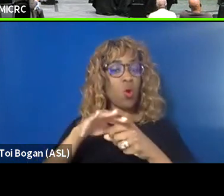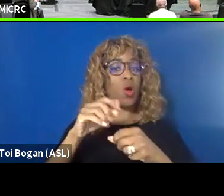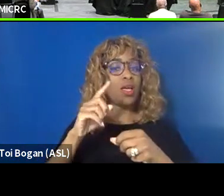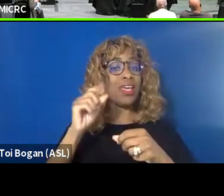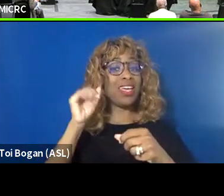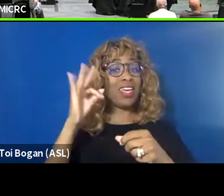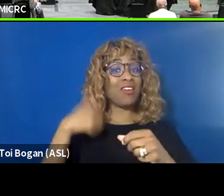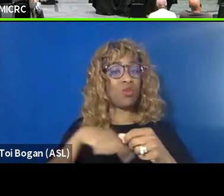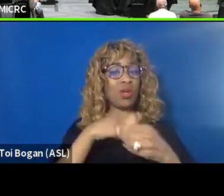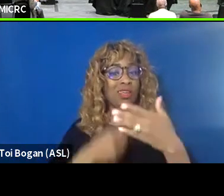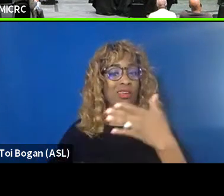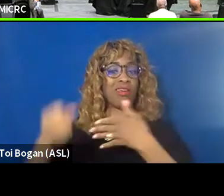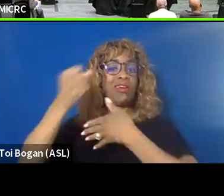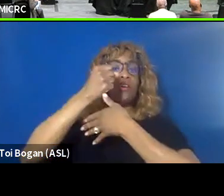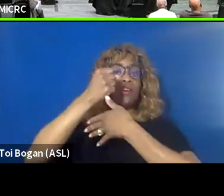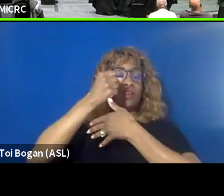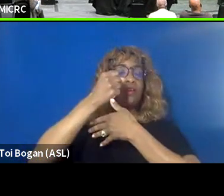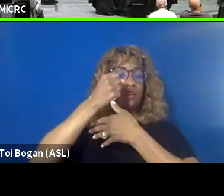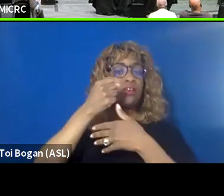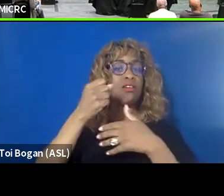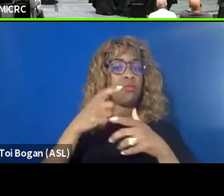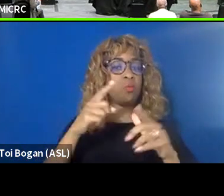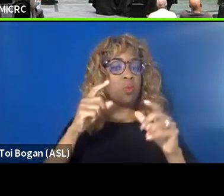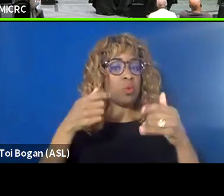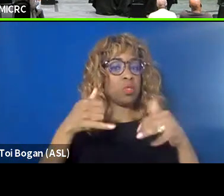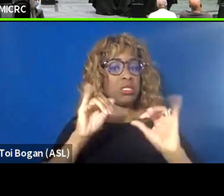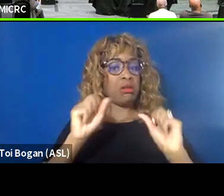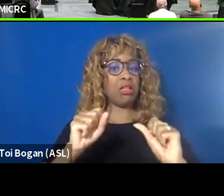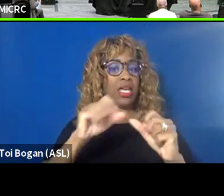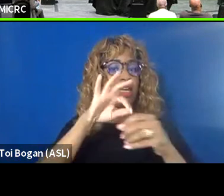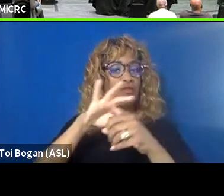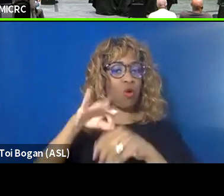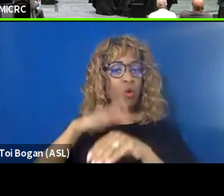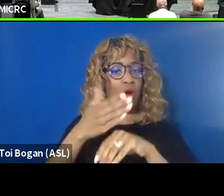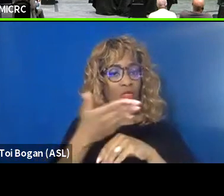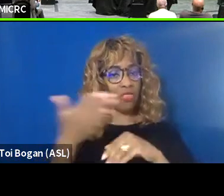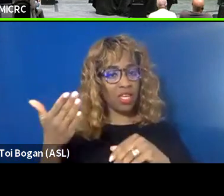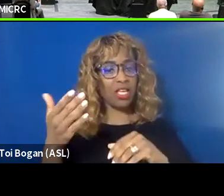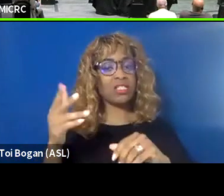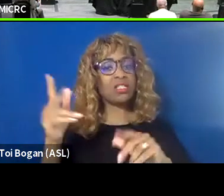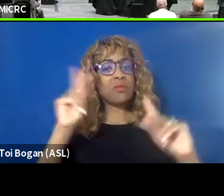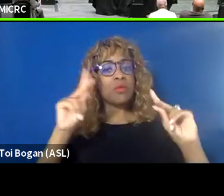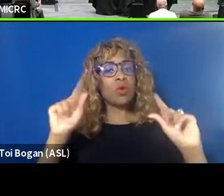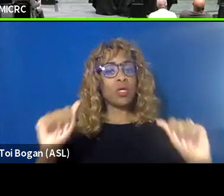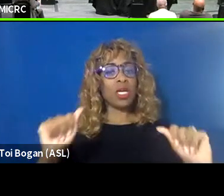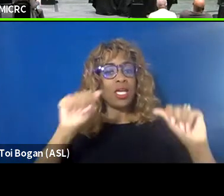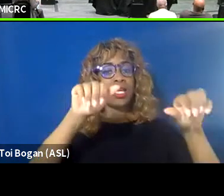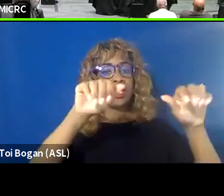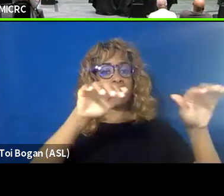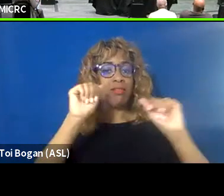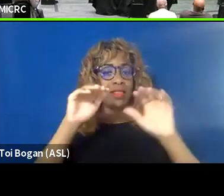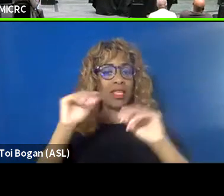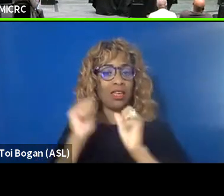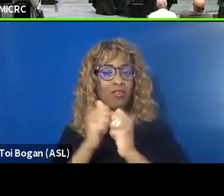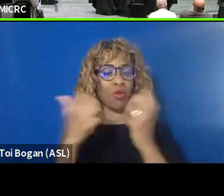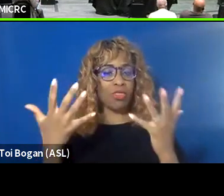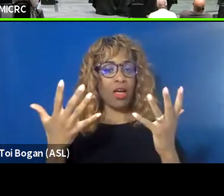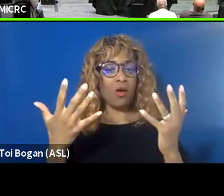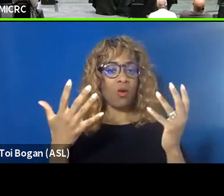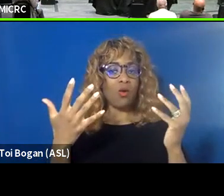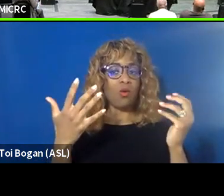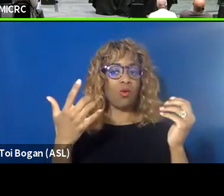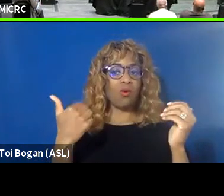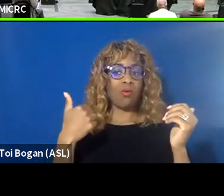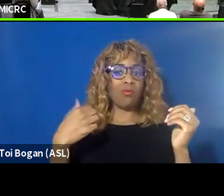allow people, if they had to leave, to be able to vote and then leave without having us,